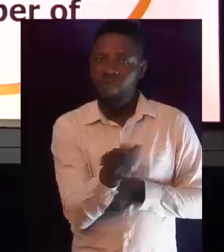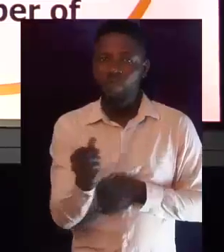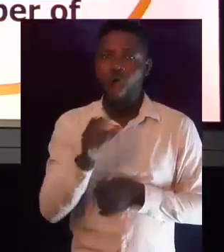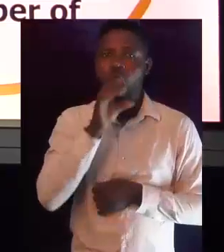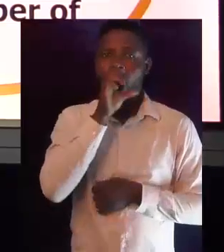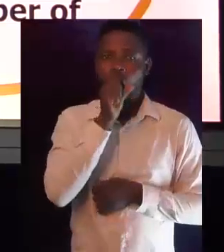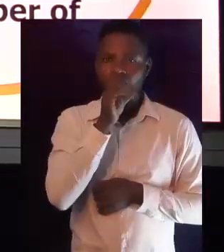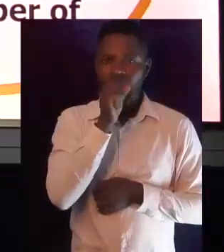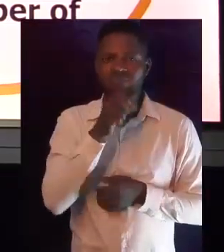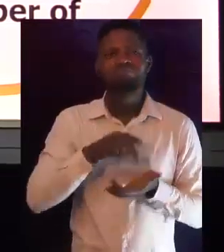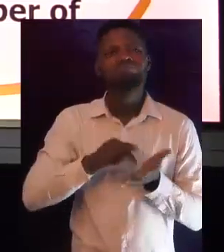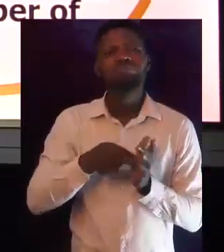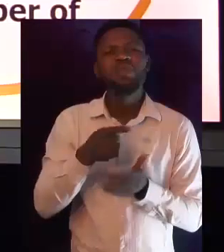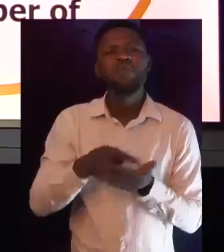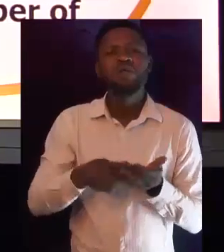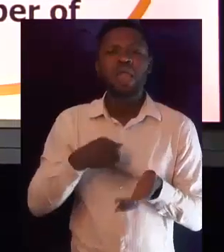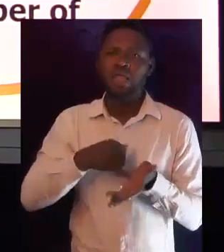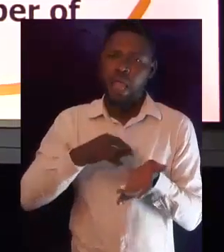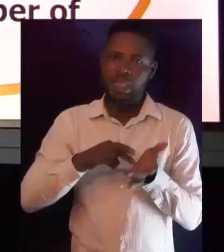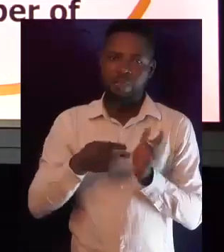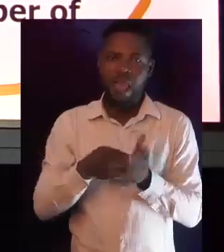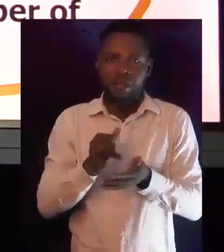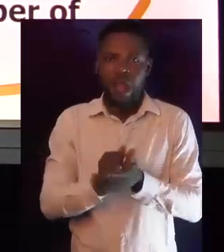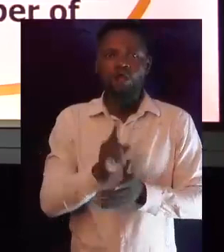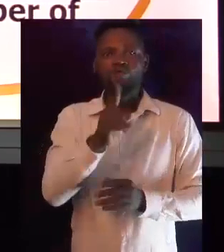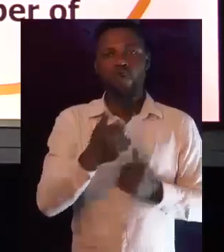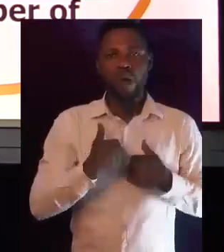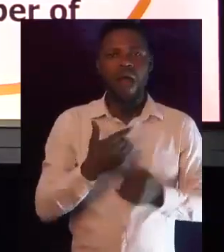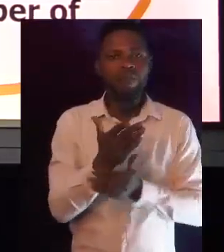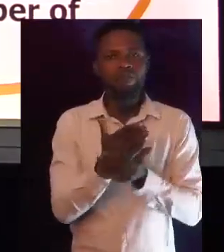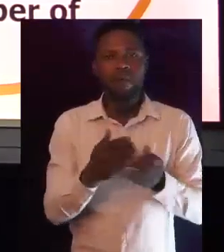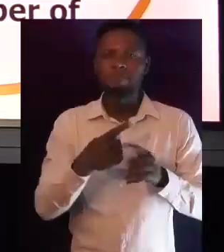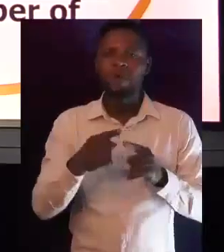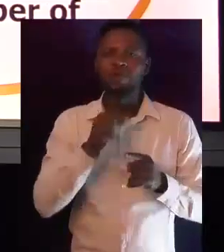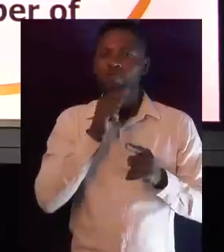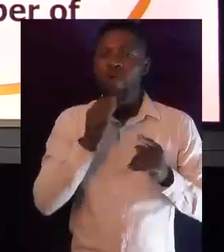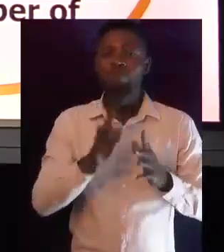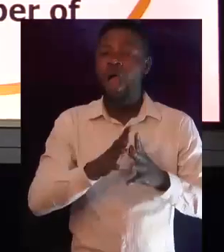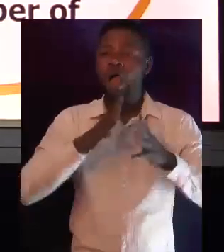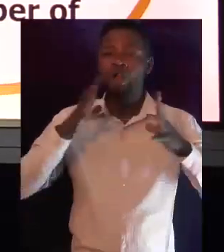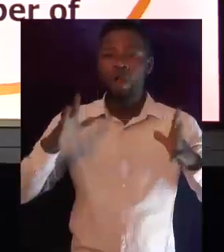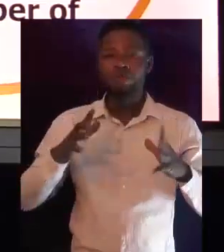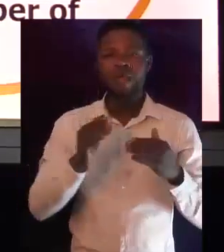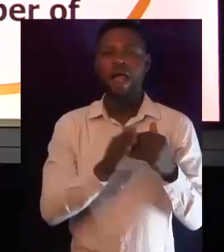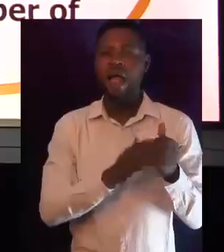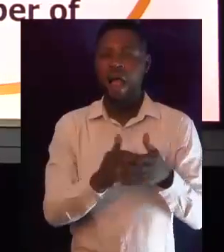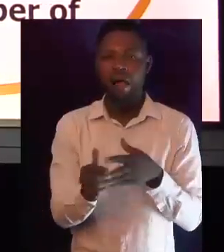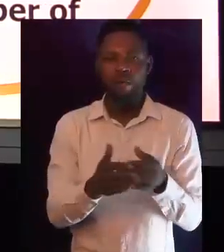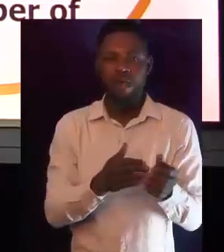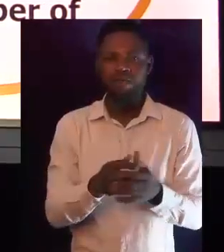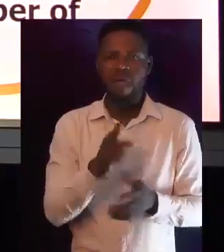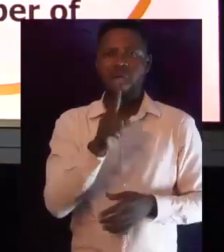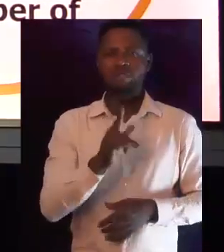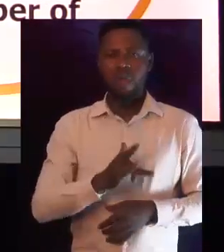few oranges, what does it mean? It means that you have some, but not a lot.